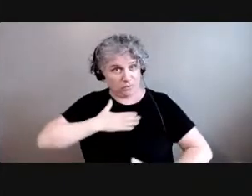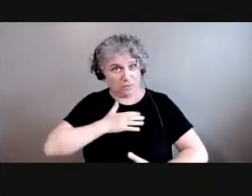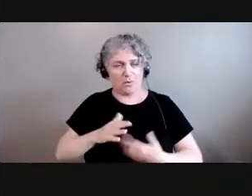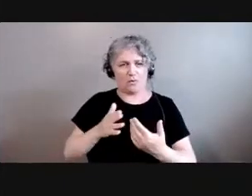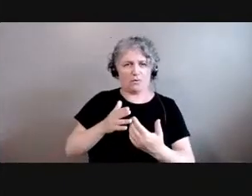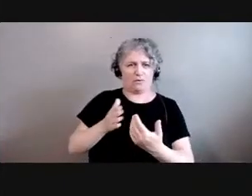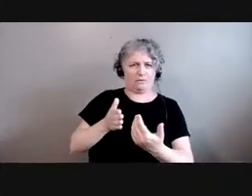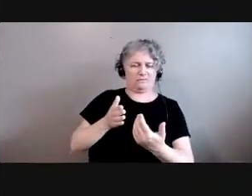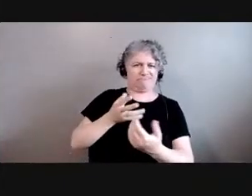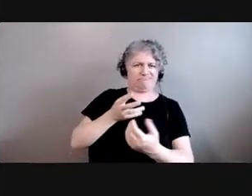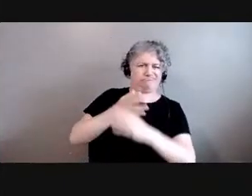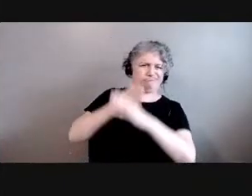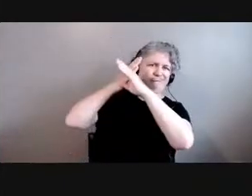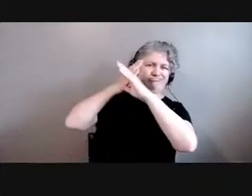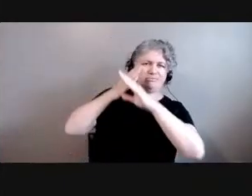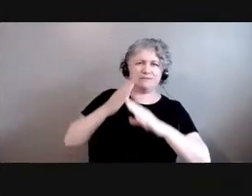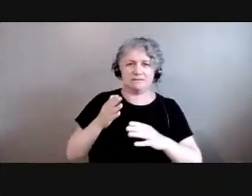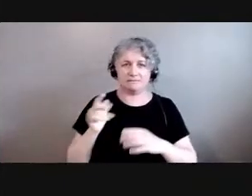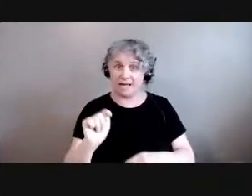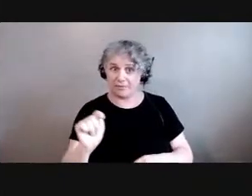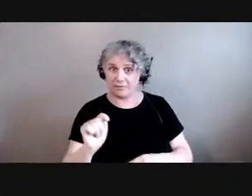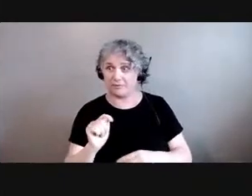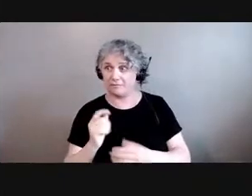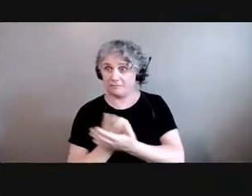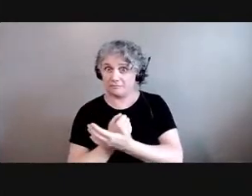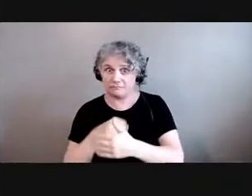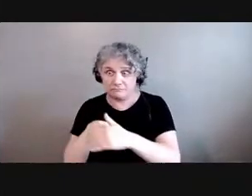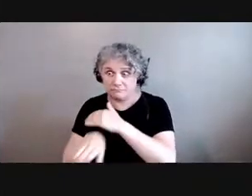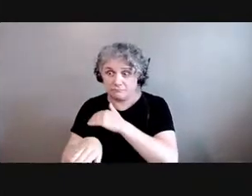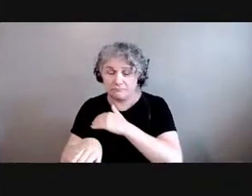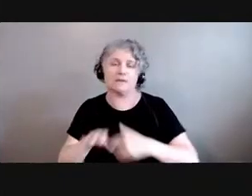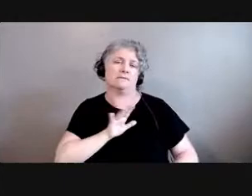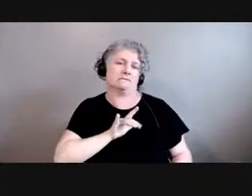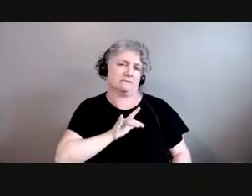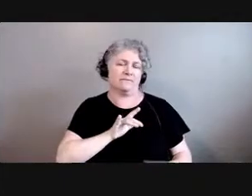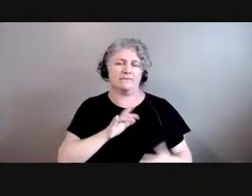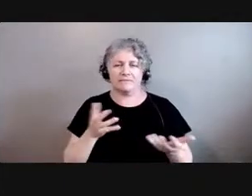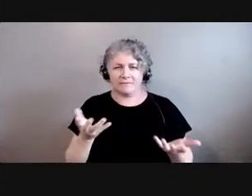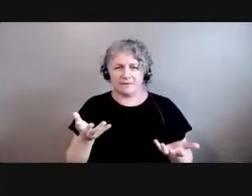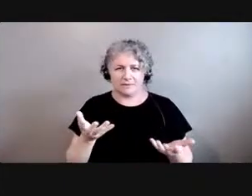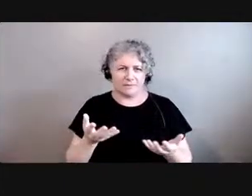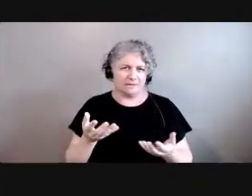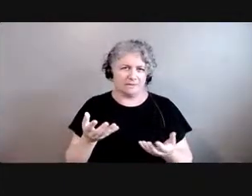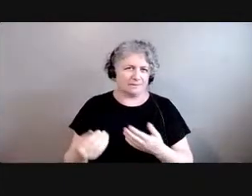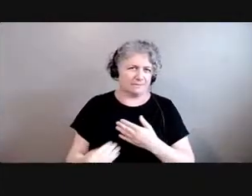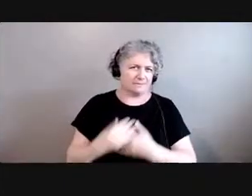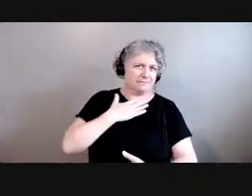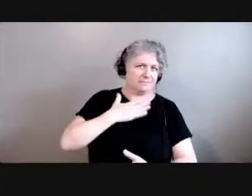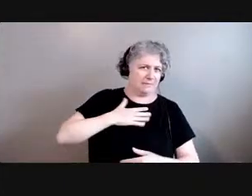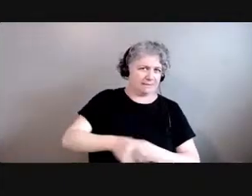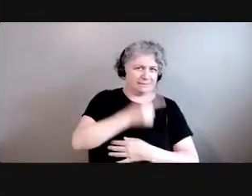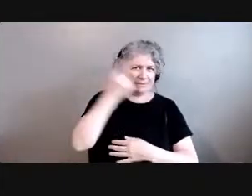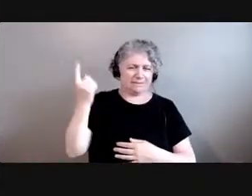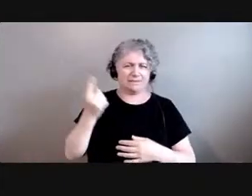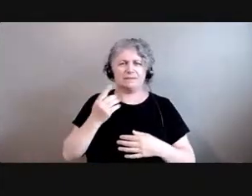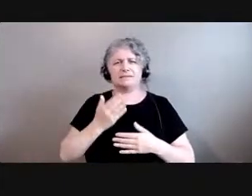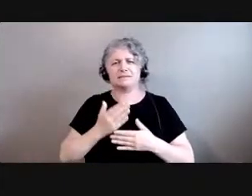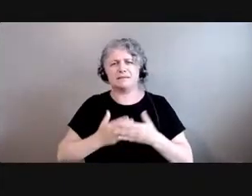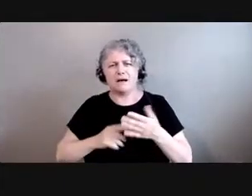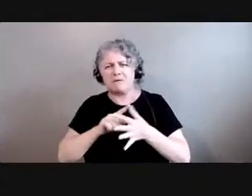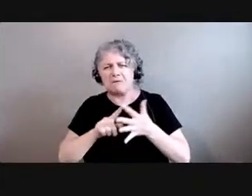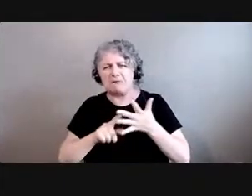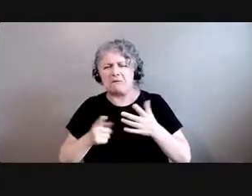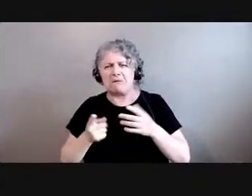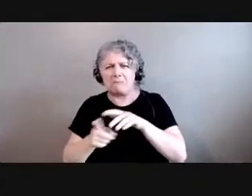access the washrooms. And so there's a lot of small points that, do get brought up depending on,